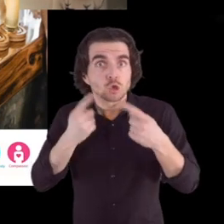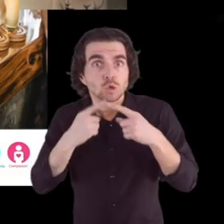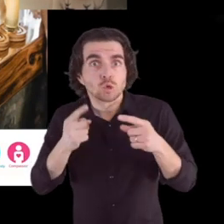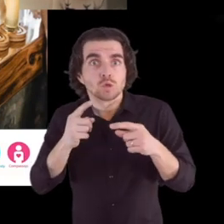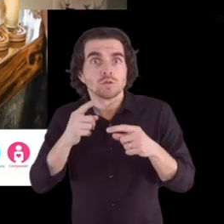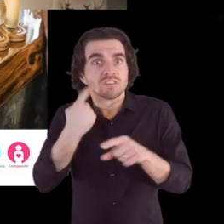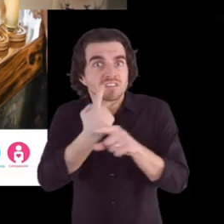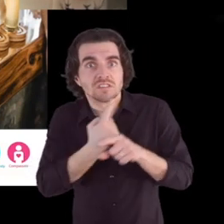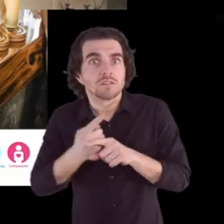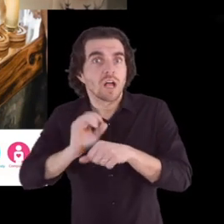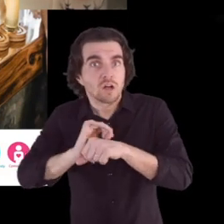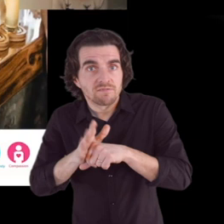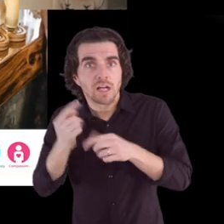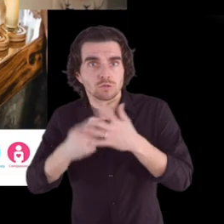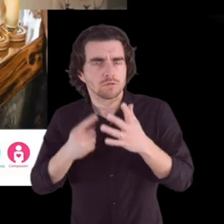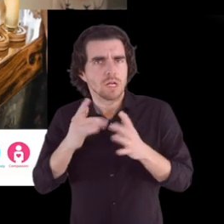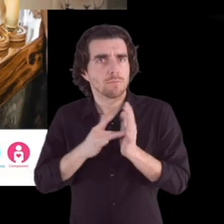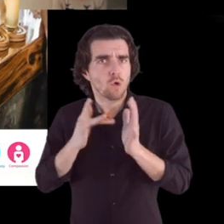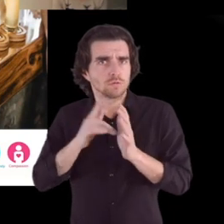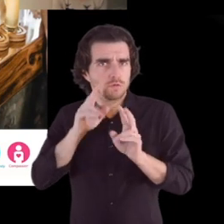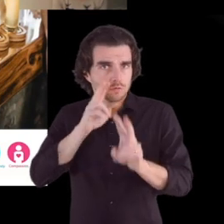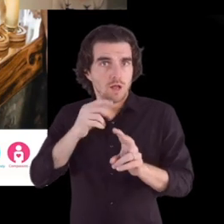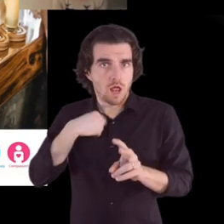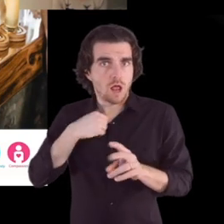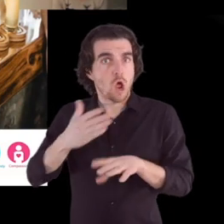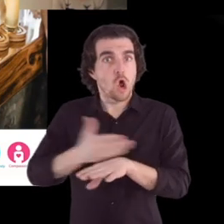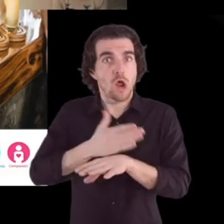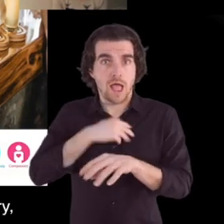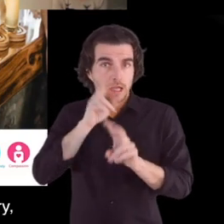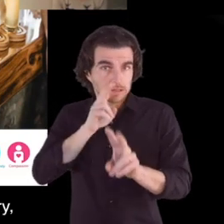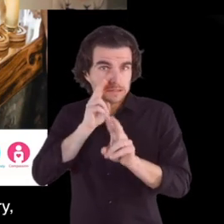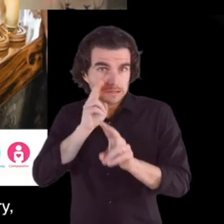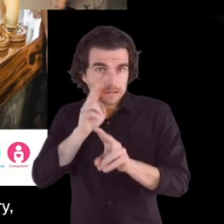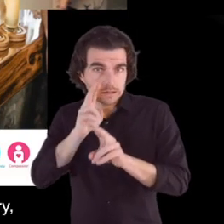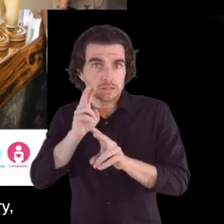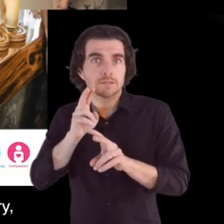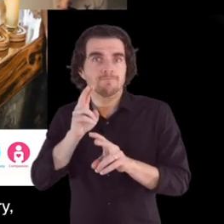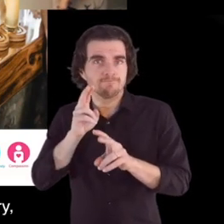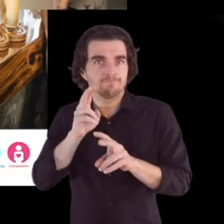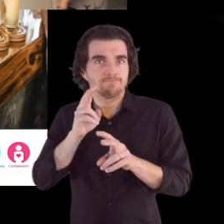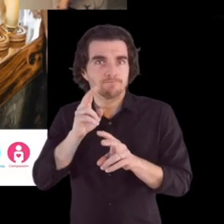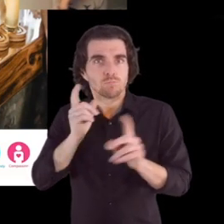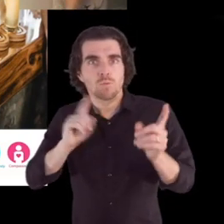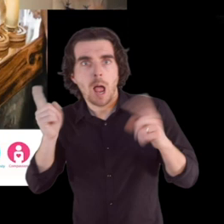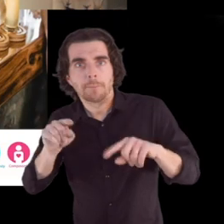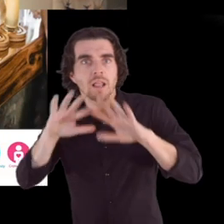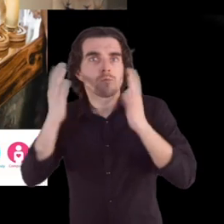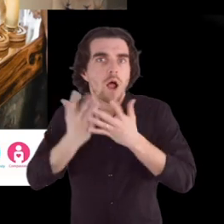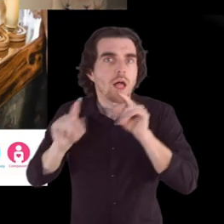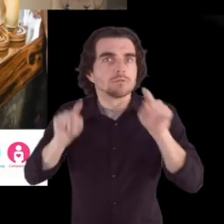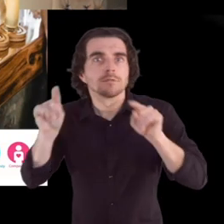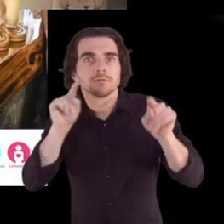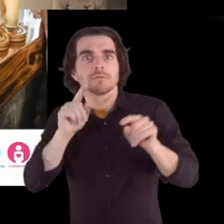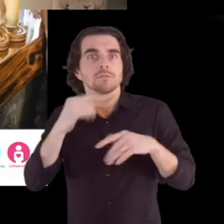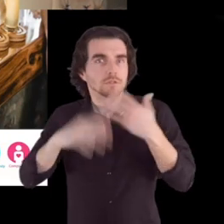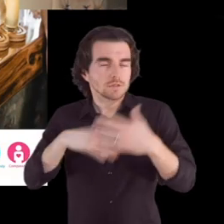the pandemic, it's really important to try and limit that. I certainly found in the early stages that I was doing that quite a bit and looking at what was going on around the